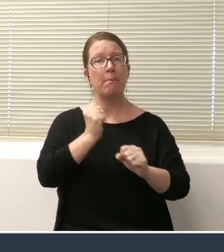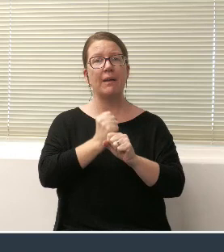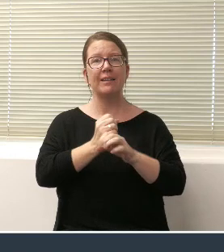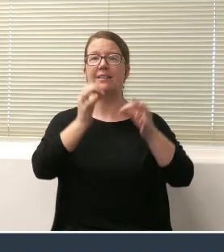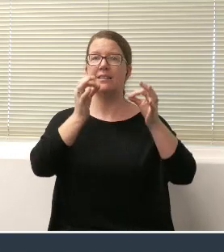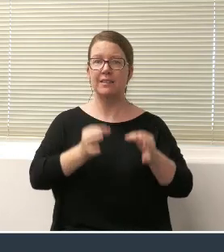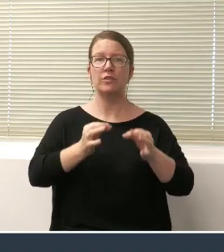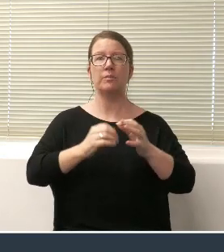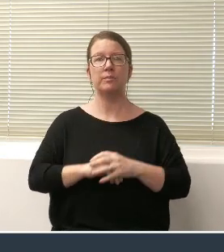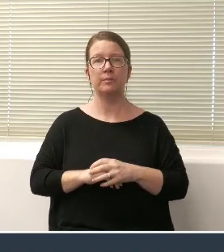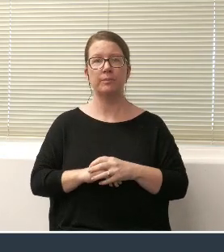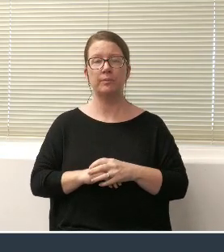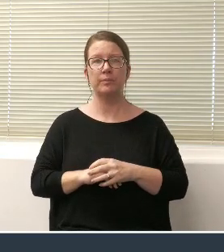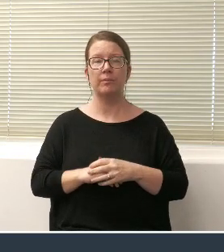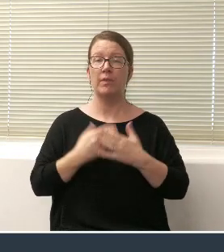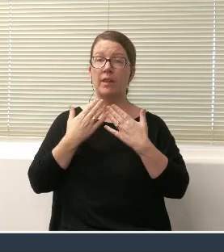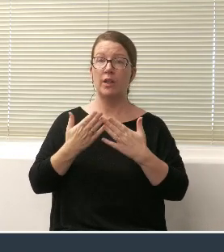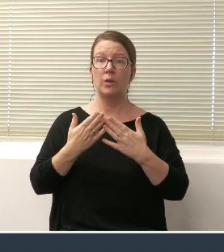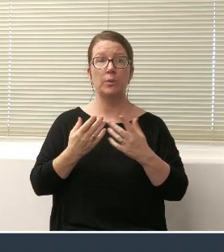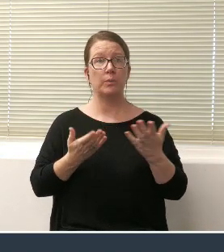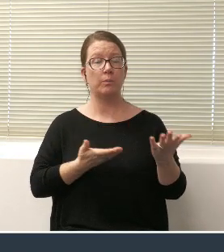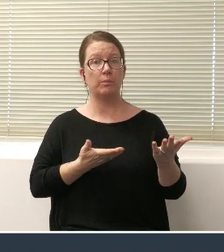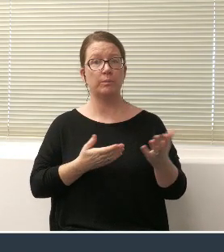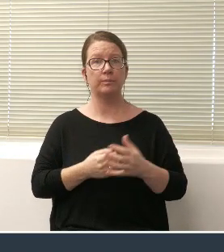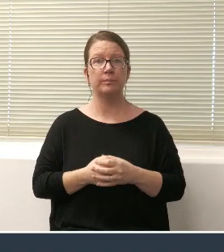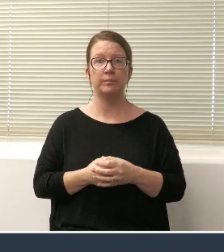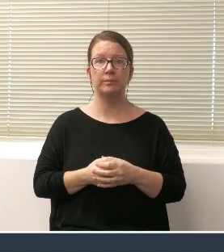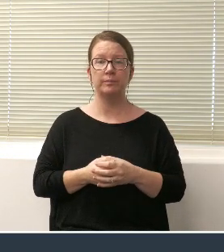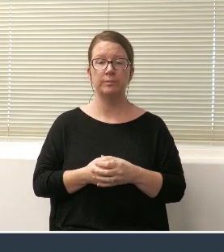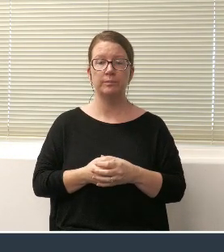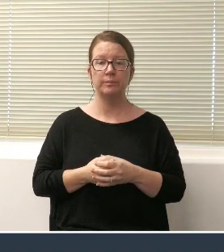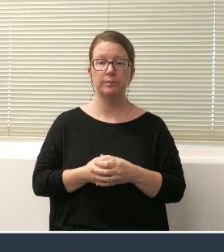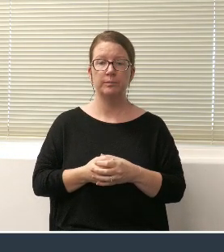decision. Thank you. Any further speakers? Councillor Tariha.